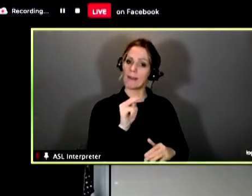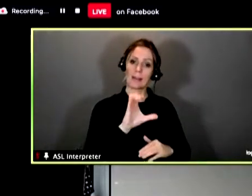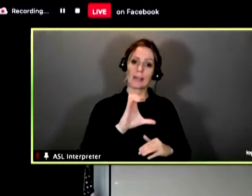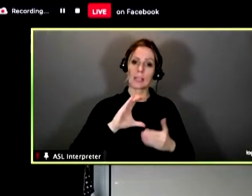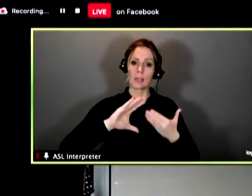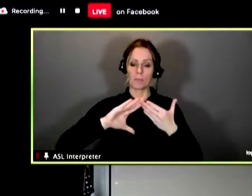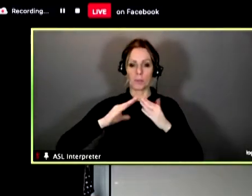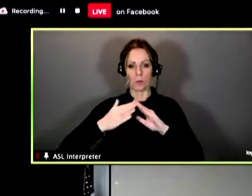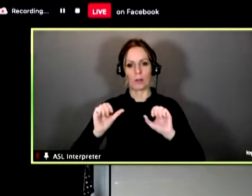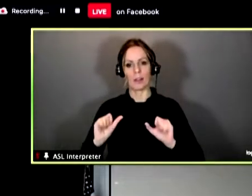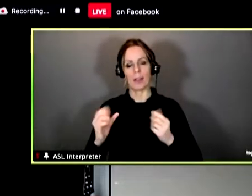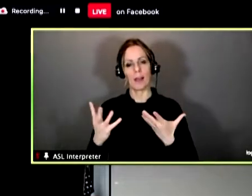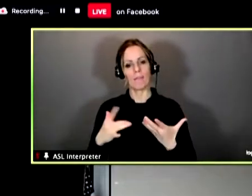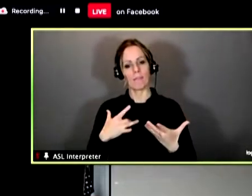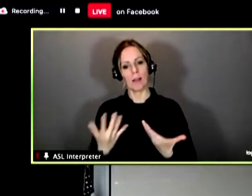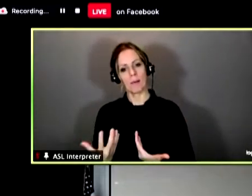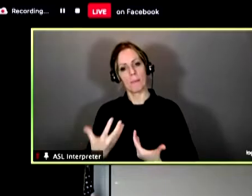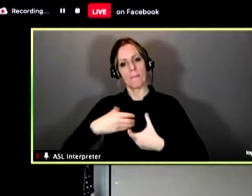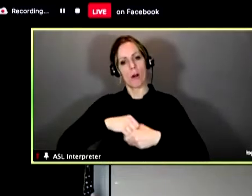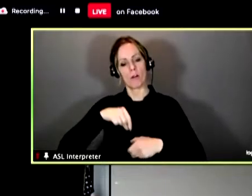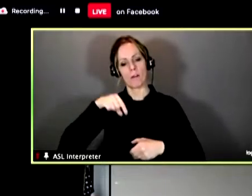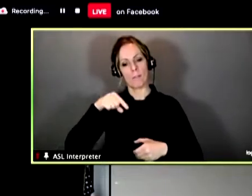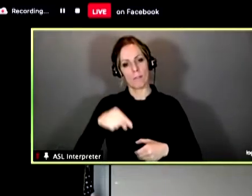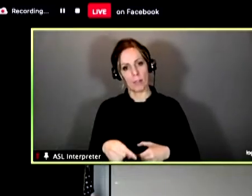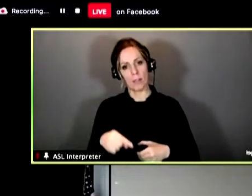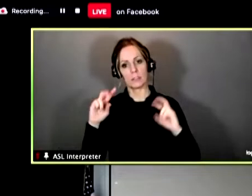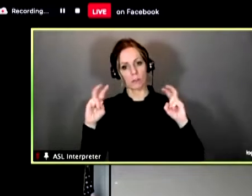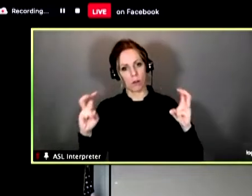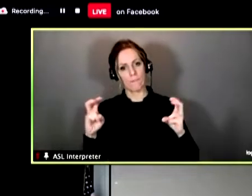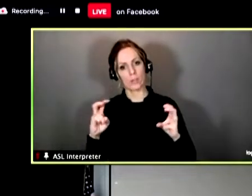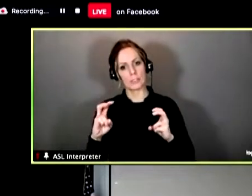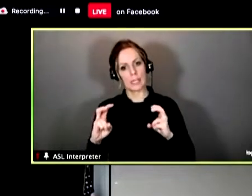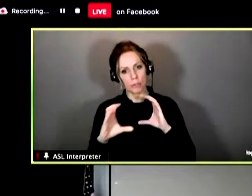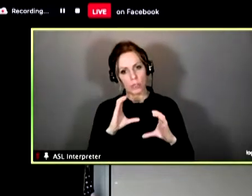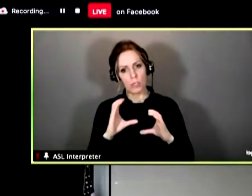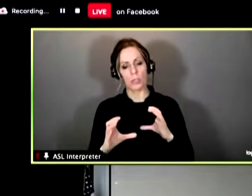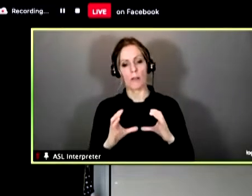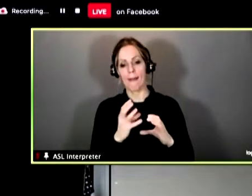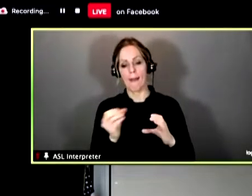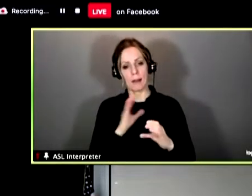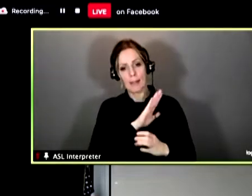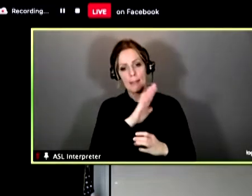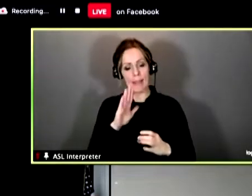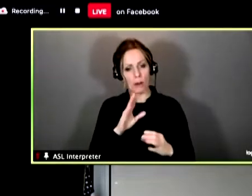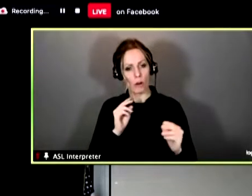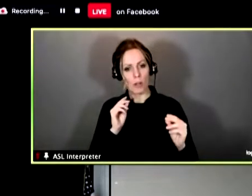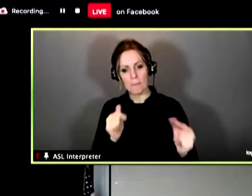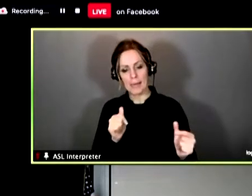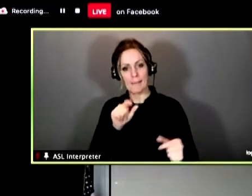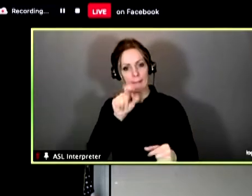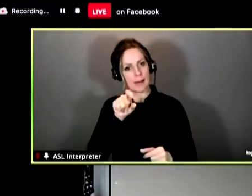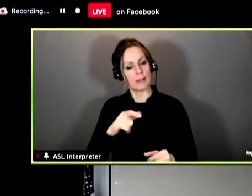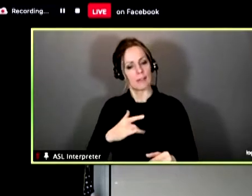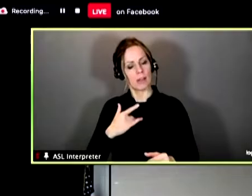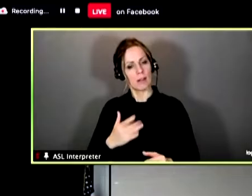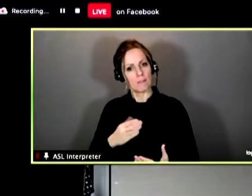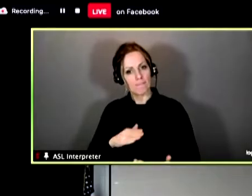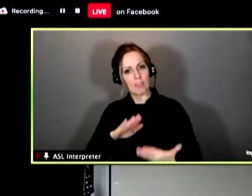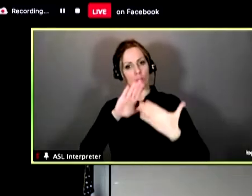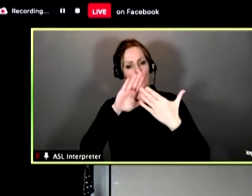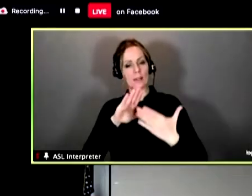be part of this conversation and address their immediate needs, which are very important.